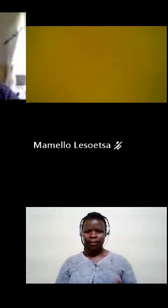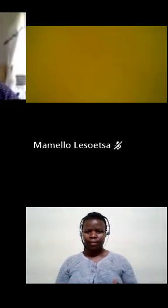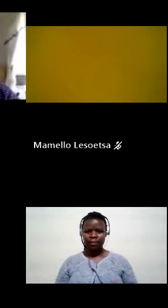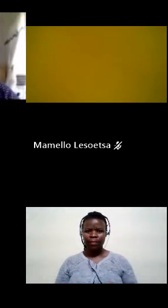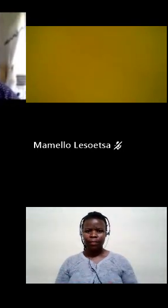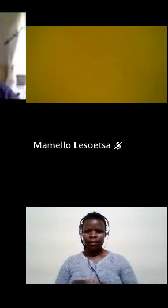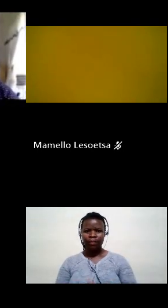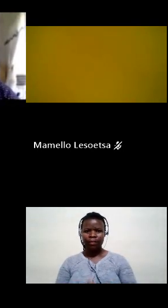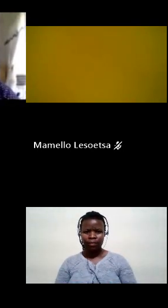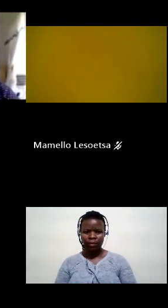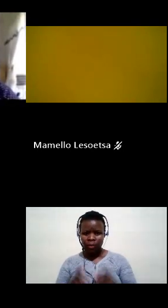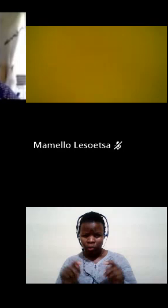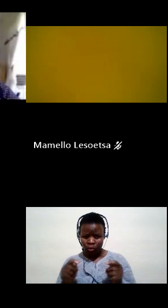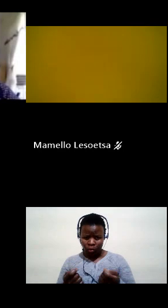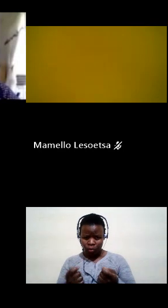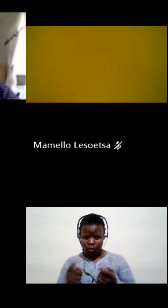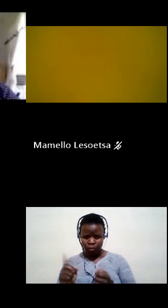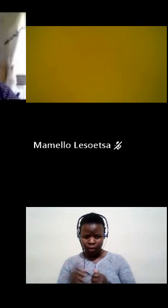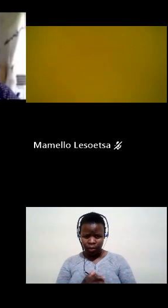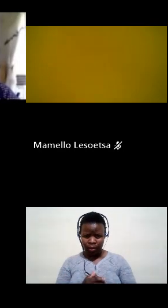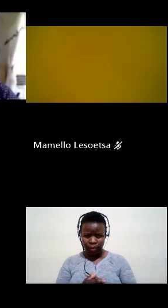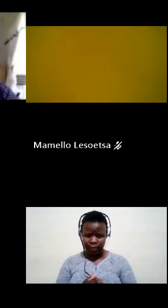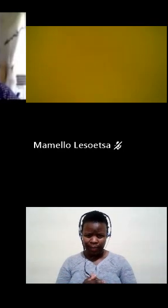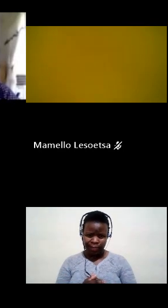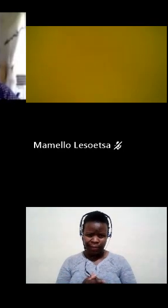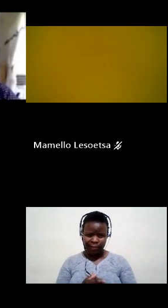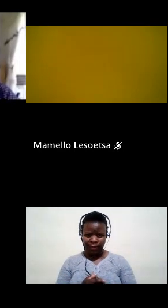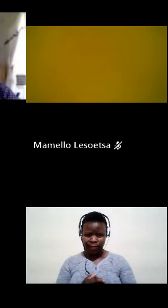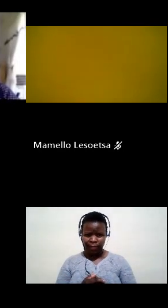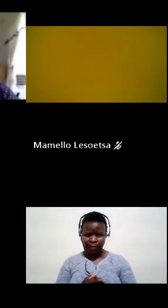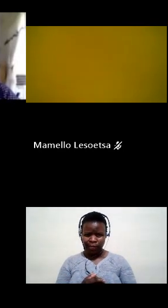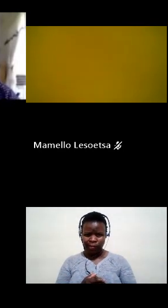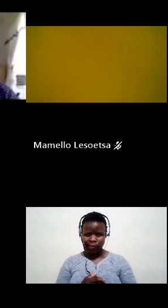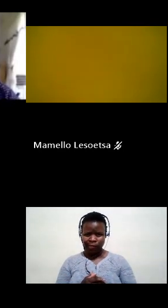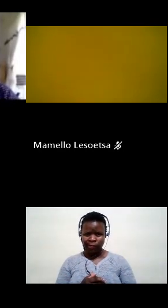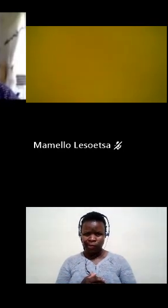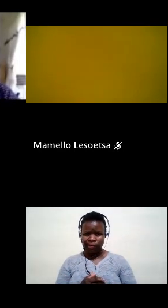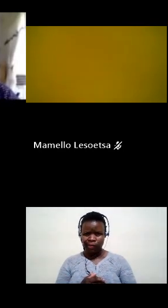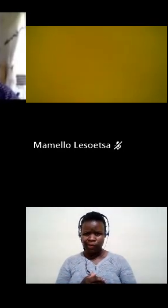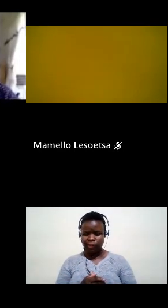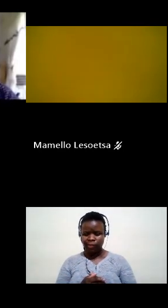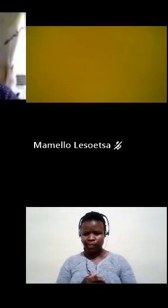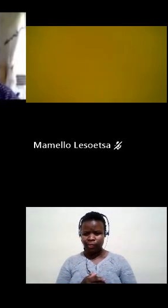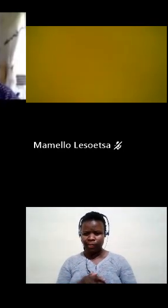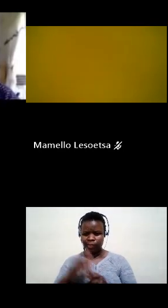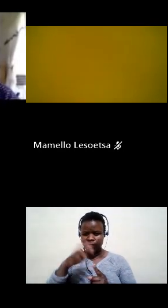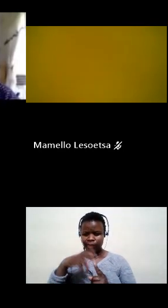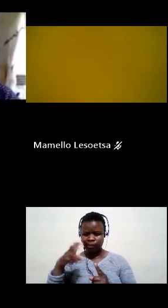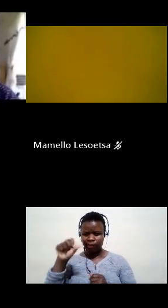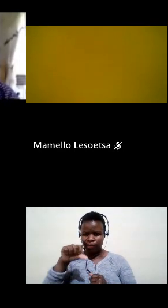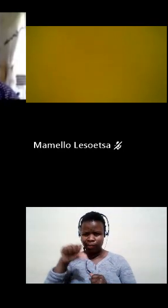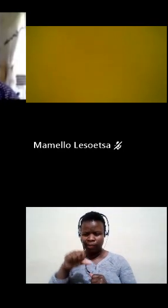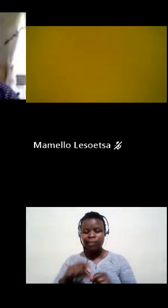Sibongile says providing a desk that is appropriate to the learners if it is possible. Ask for donations, for shorter